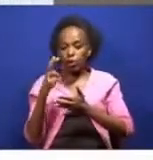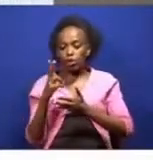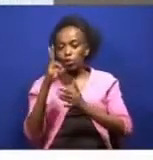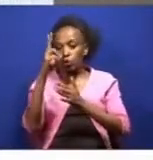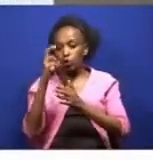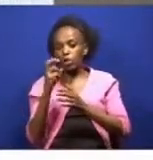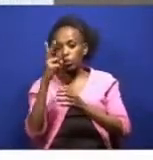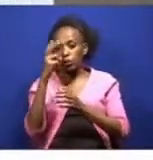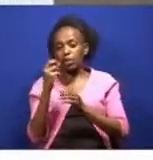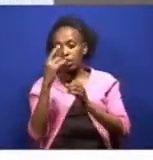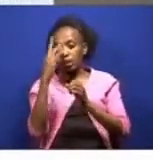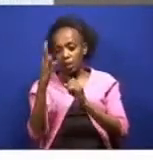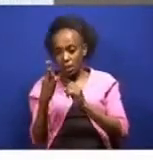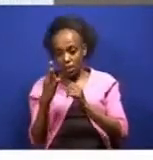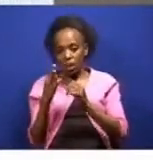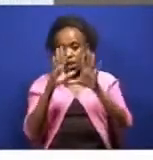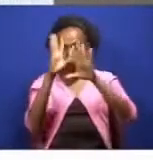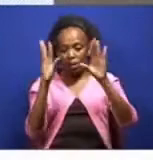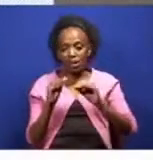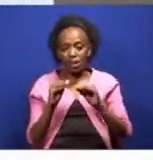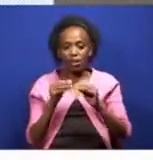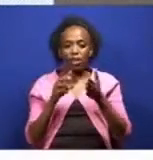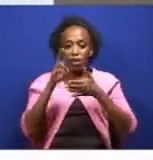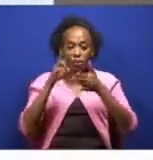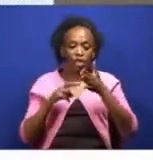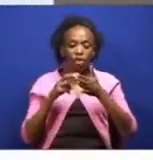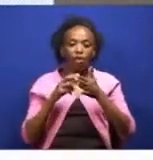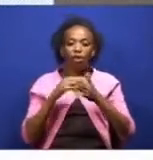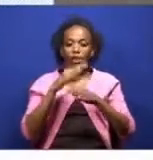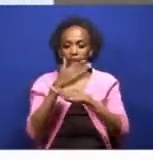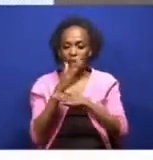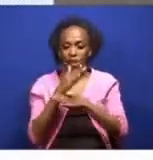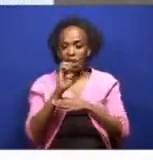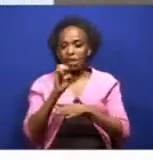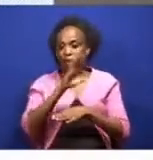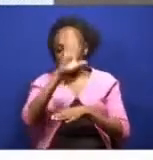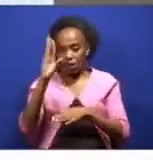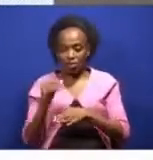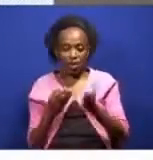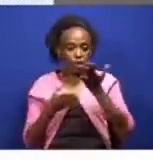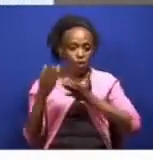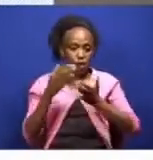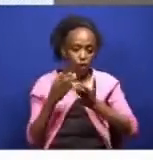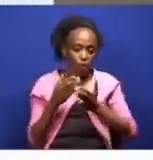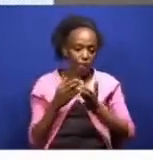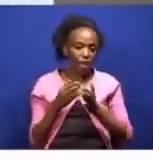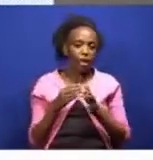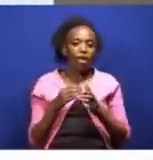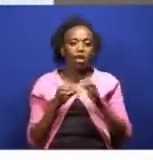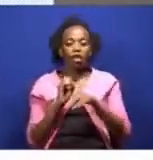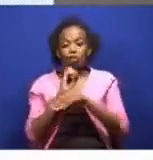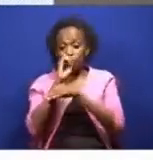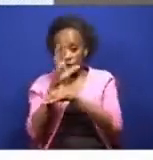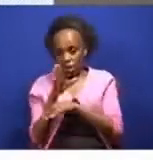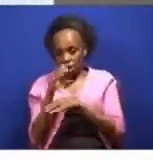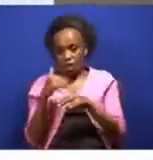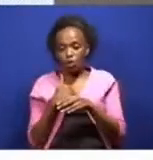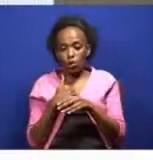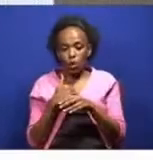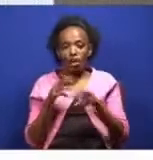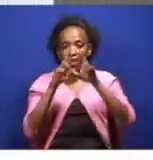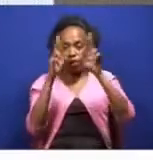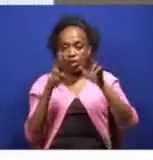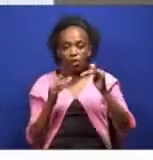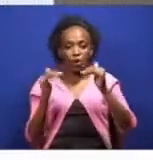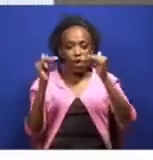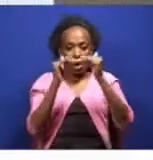2022-2023 budget reading this Thursday. According to the audit firm, East Africa's economic outlook in 2022 is projected to have a regional